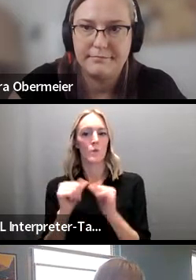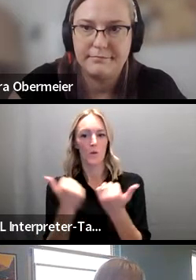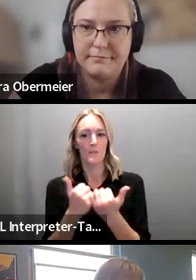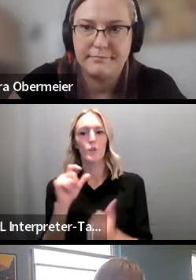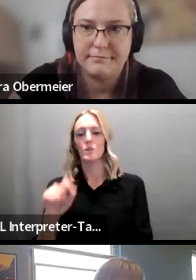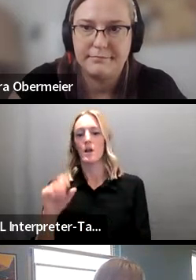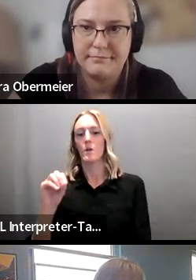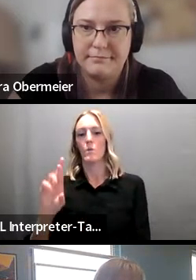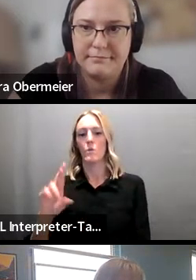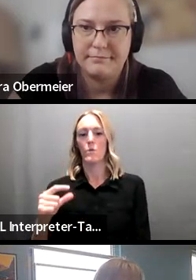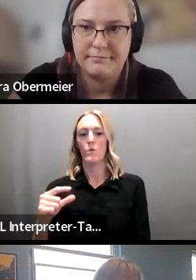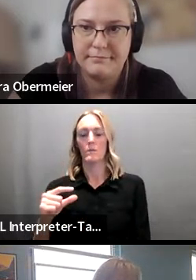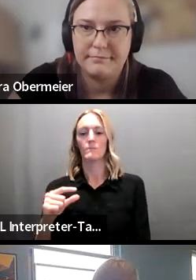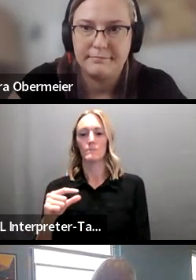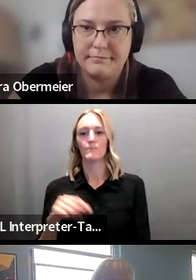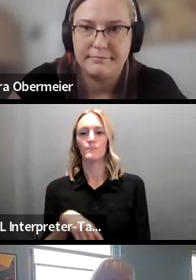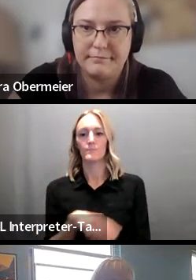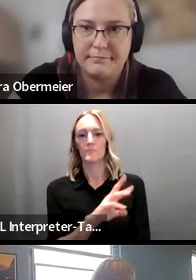blacknursesassociation.org. It's